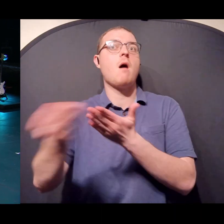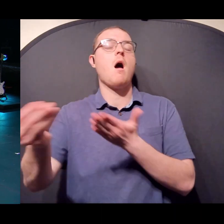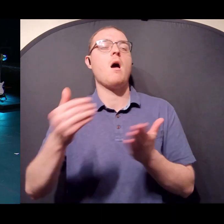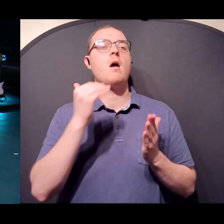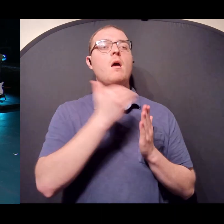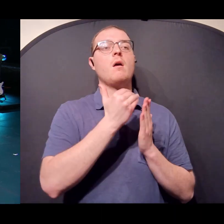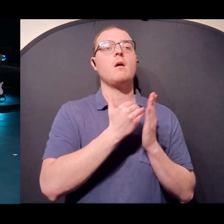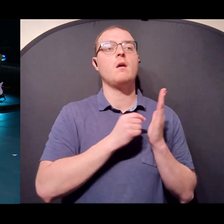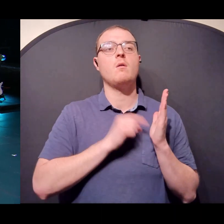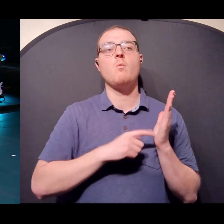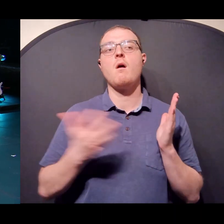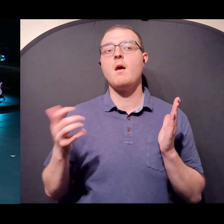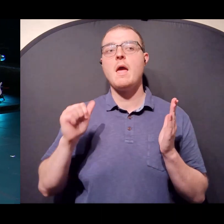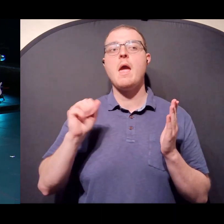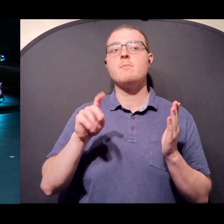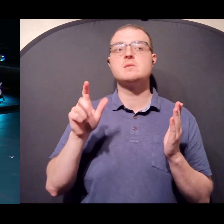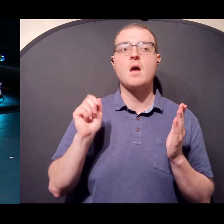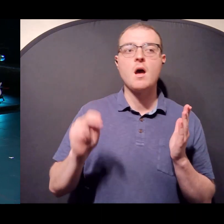What's on your Amazon list?